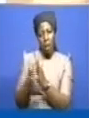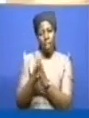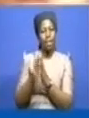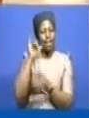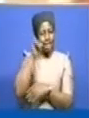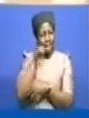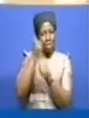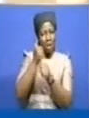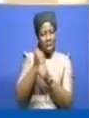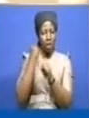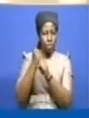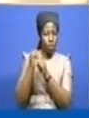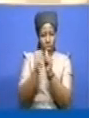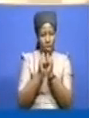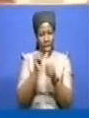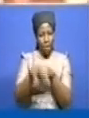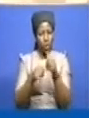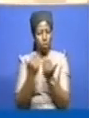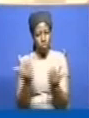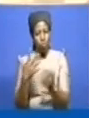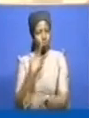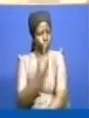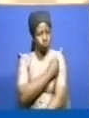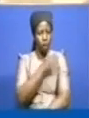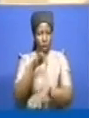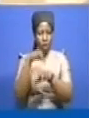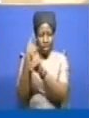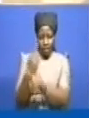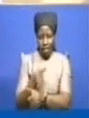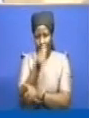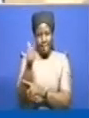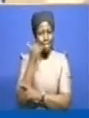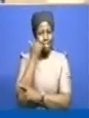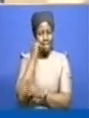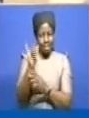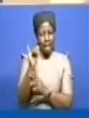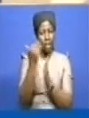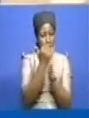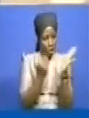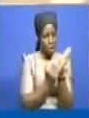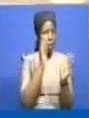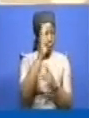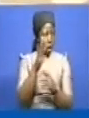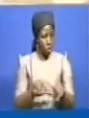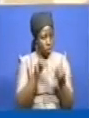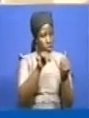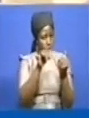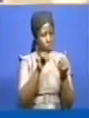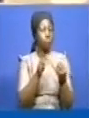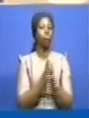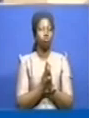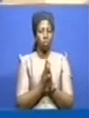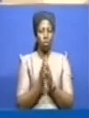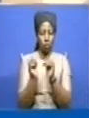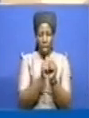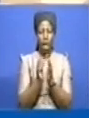in terms of our children vaccinations on various other diseases. That program will also continue side by side by this,